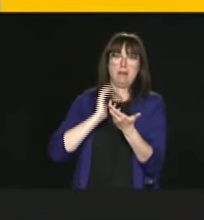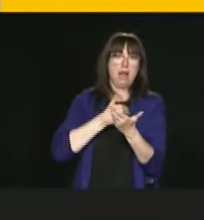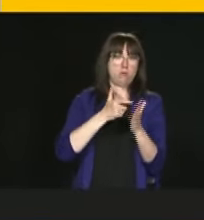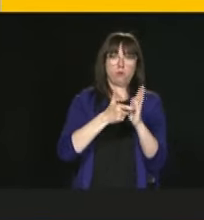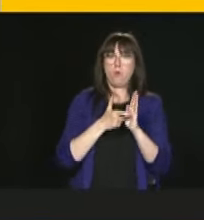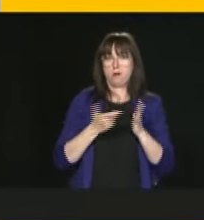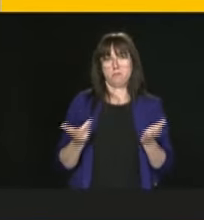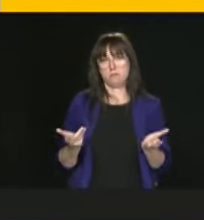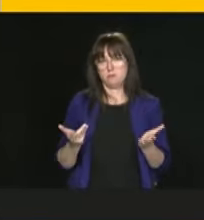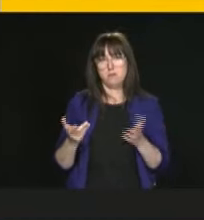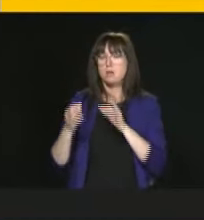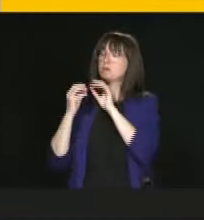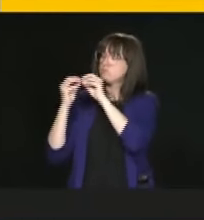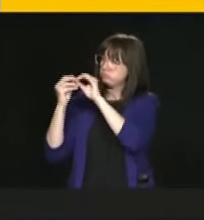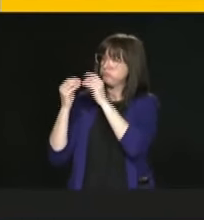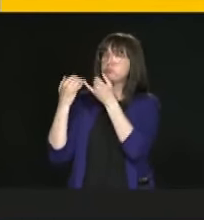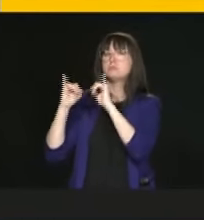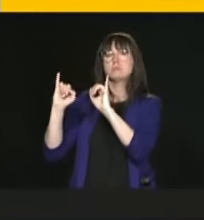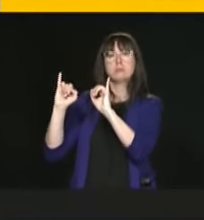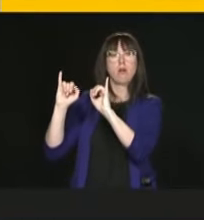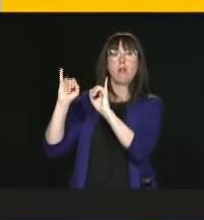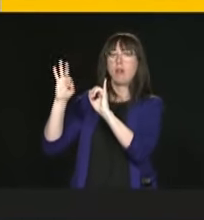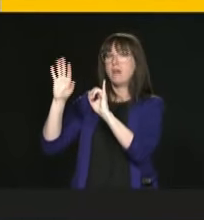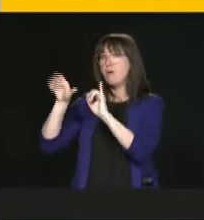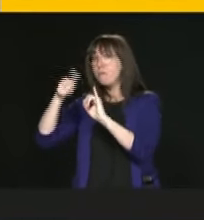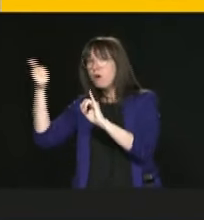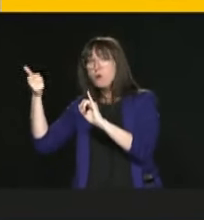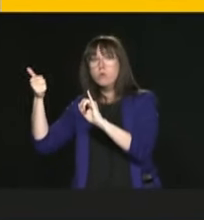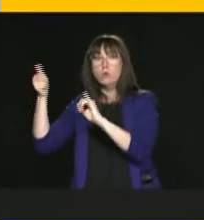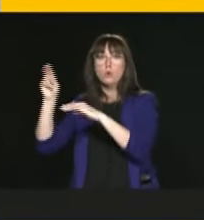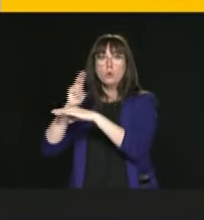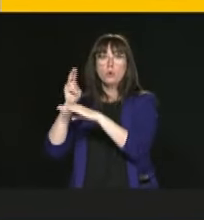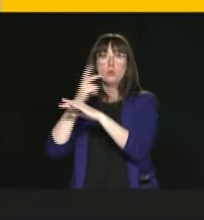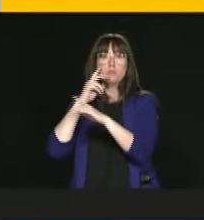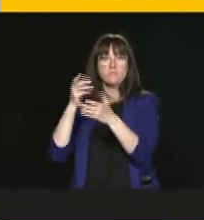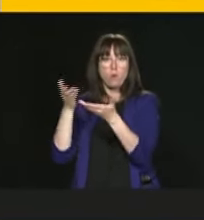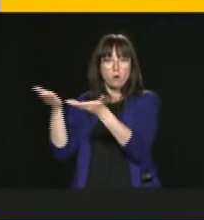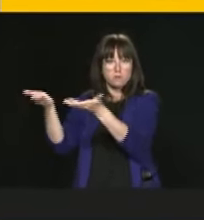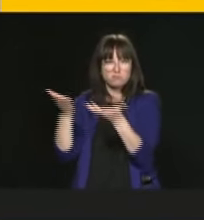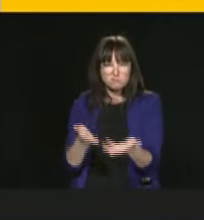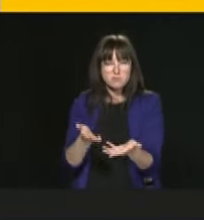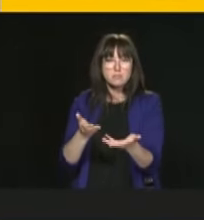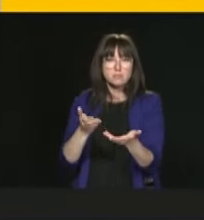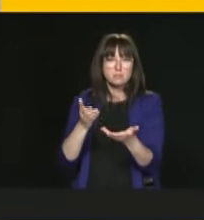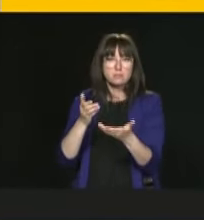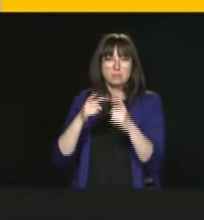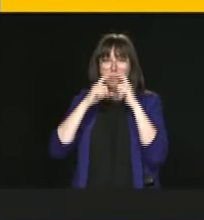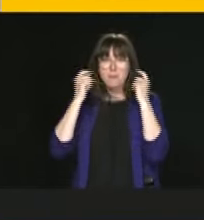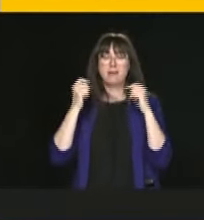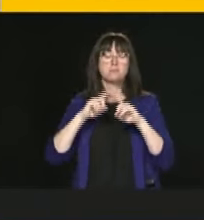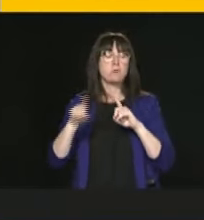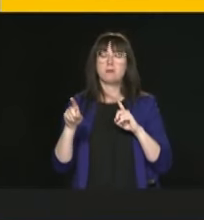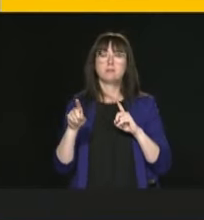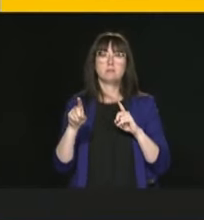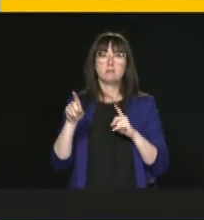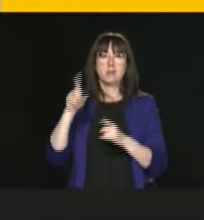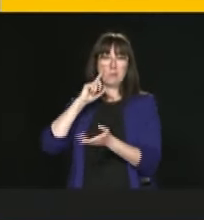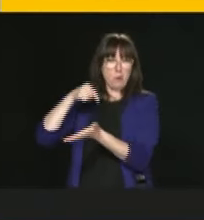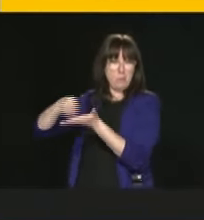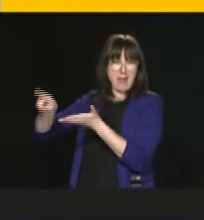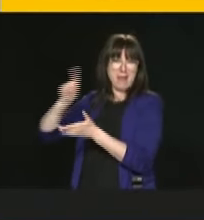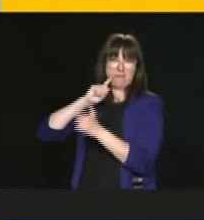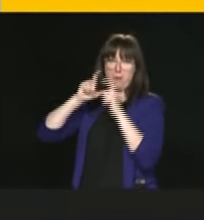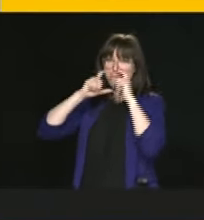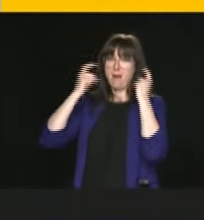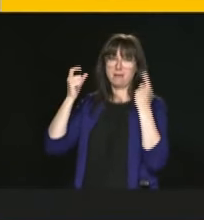ongoing with them about whether there are alternative uses for these masks, but we will not be paying for